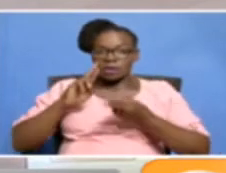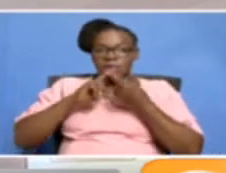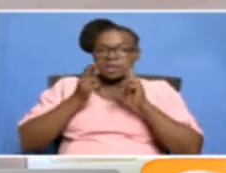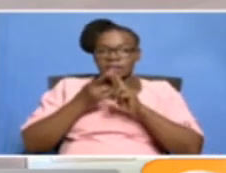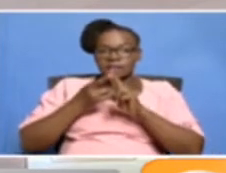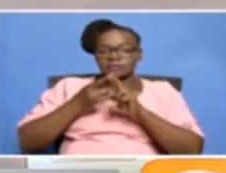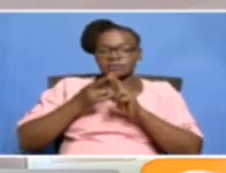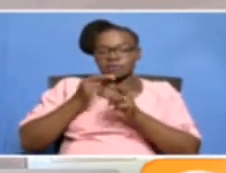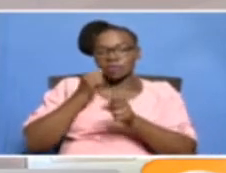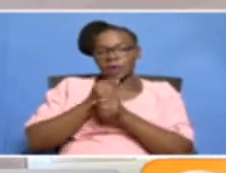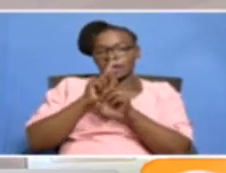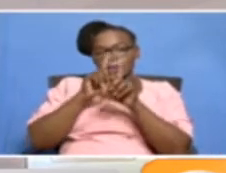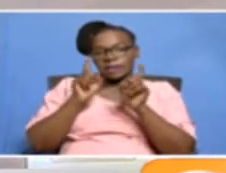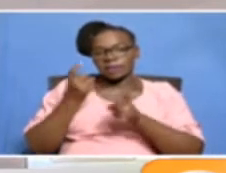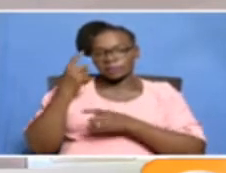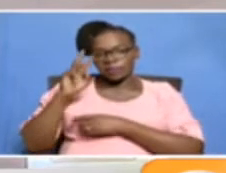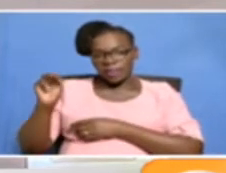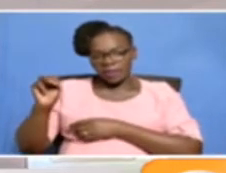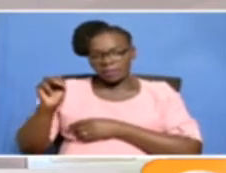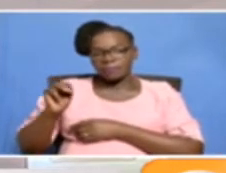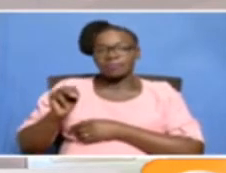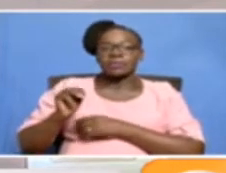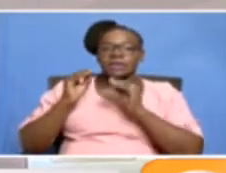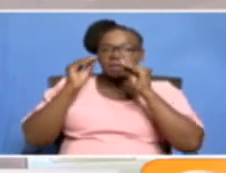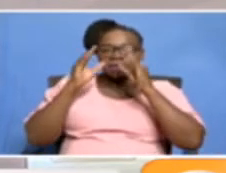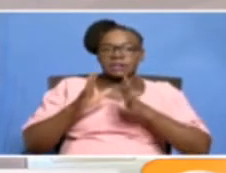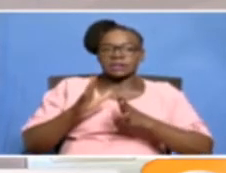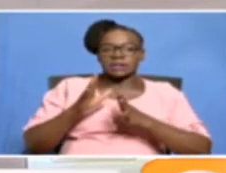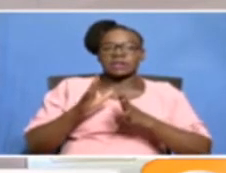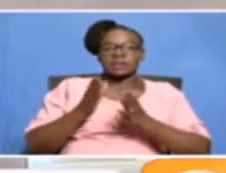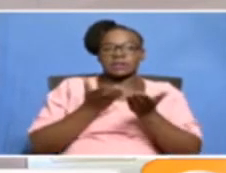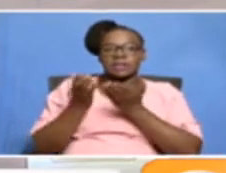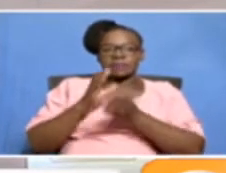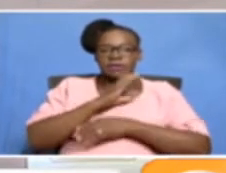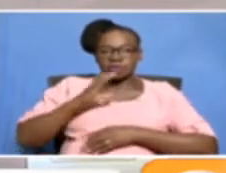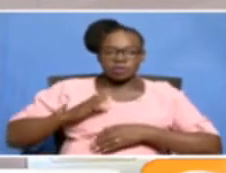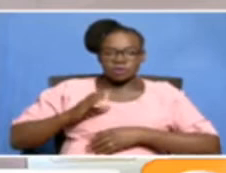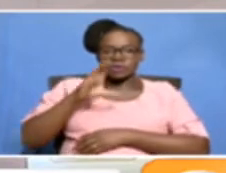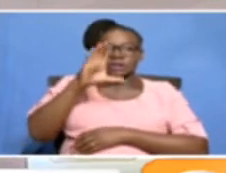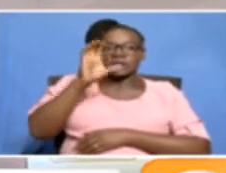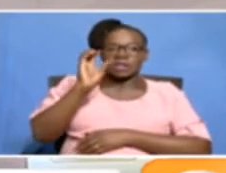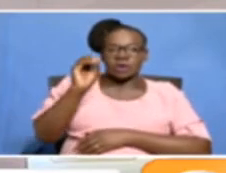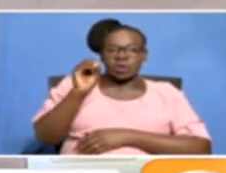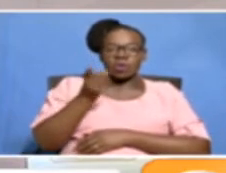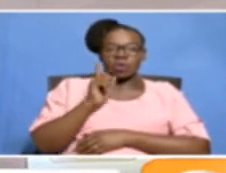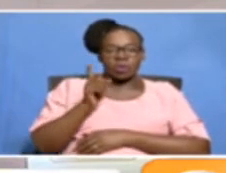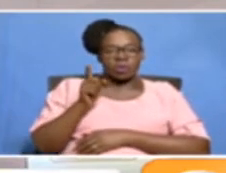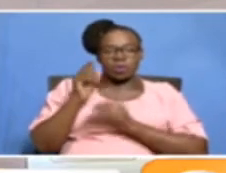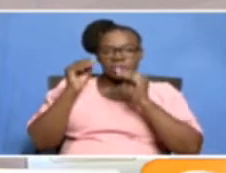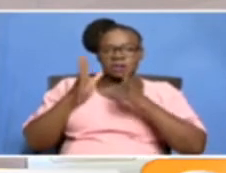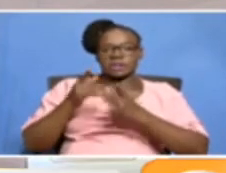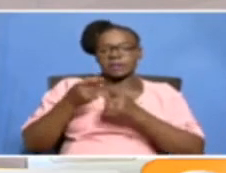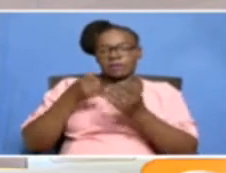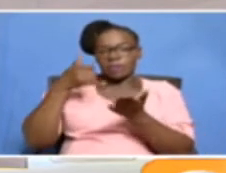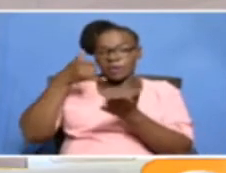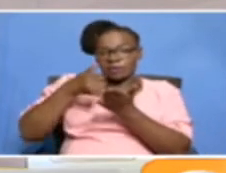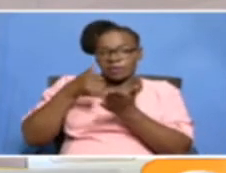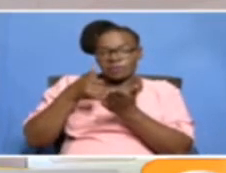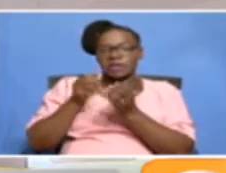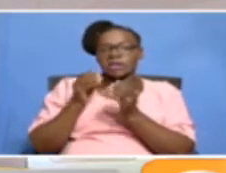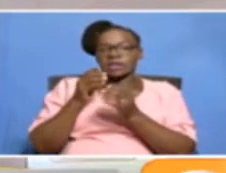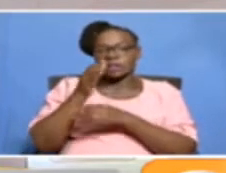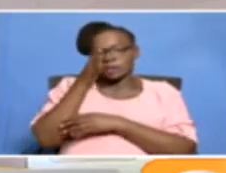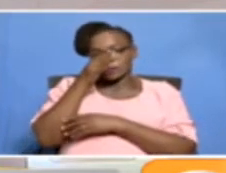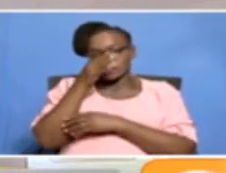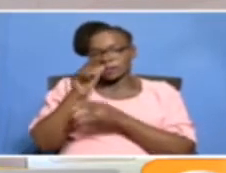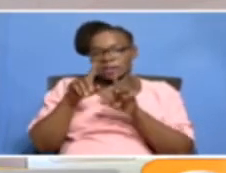them. Teacher Service Commission CEO Nancy Macharia has in the meantime warned teachers against involvement in cheating.